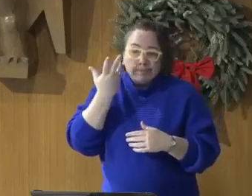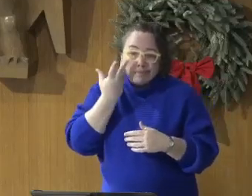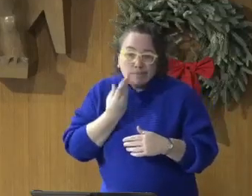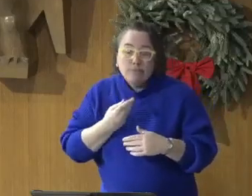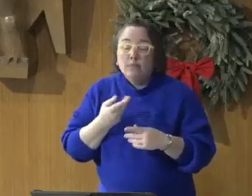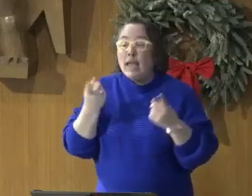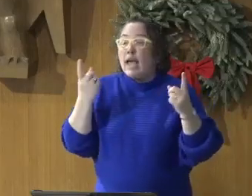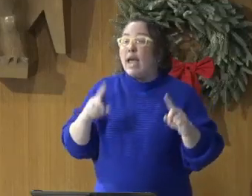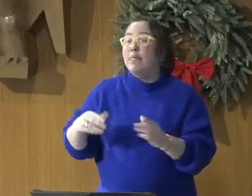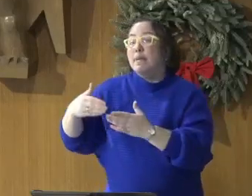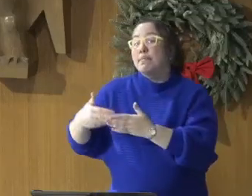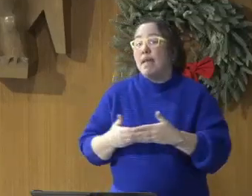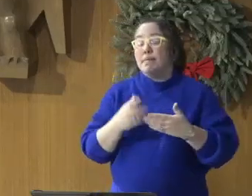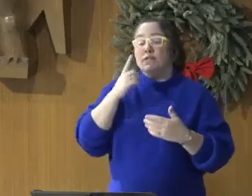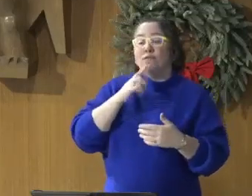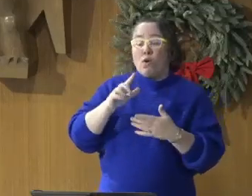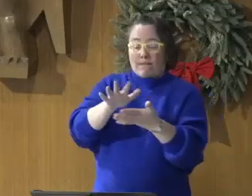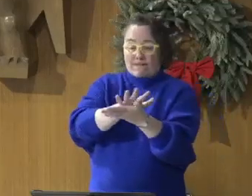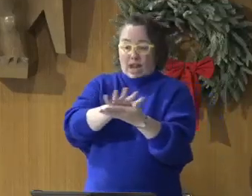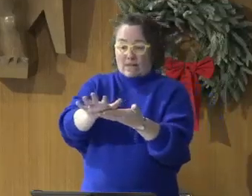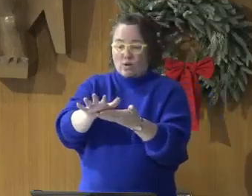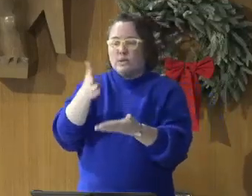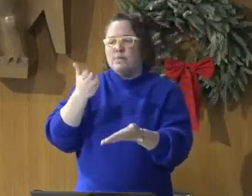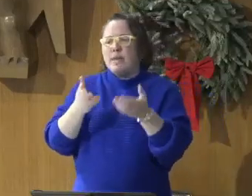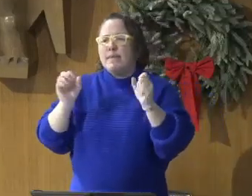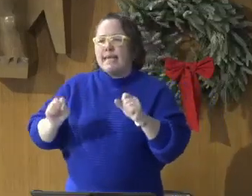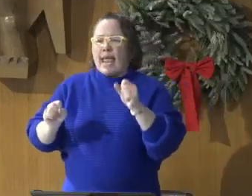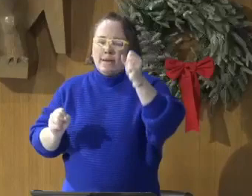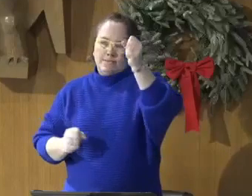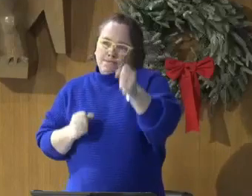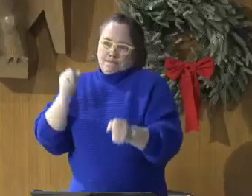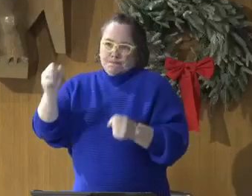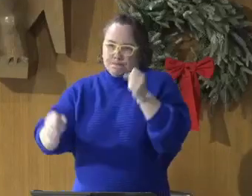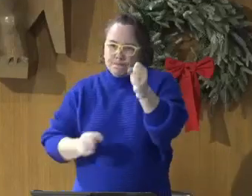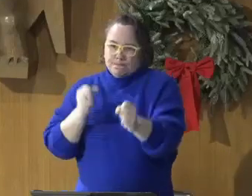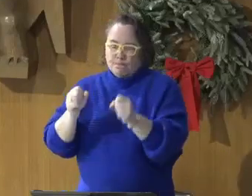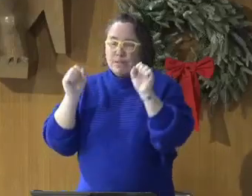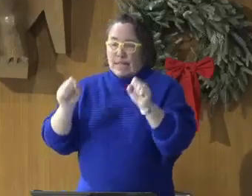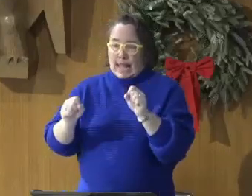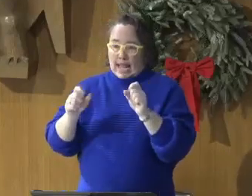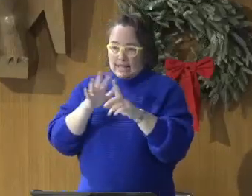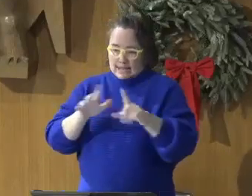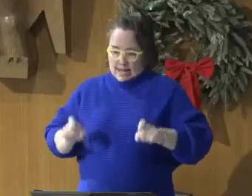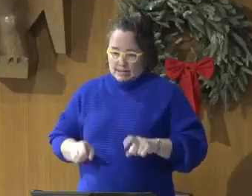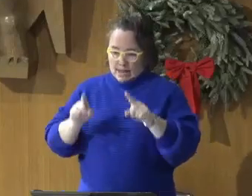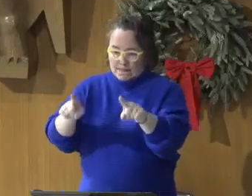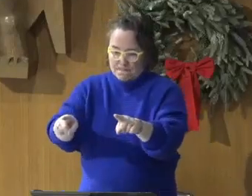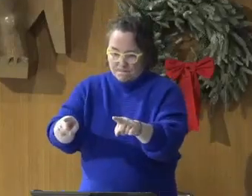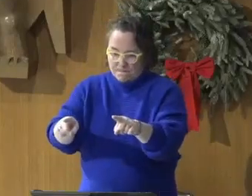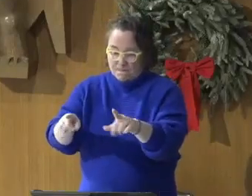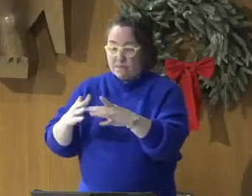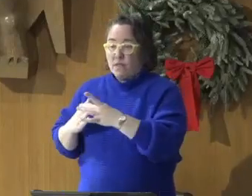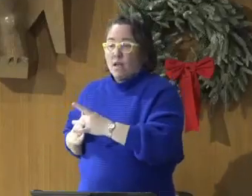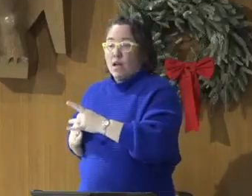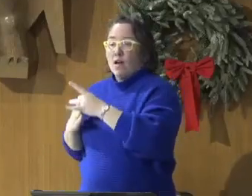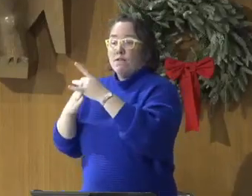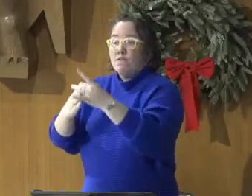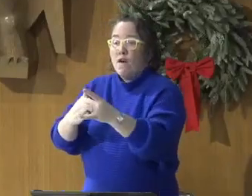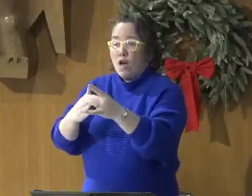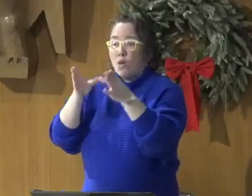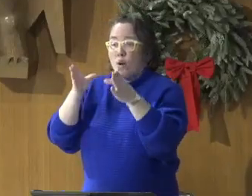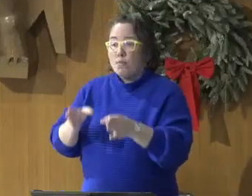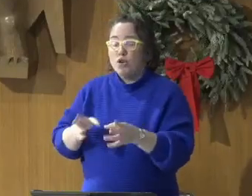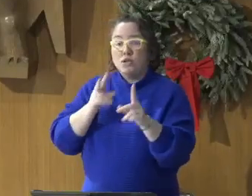may be able to move their arms symmetrically, follow a moving person